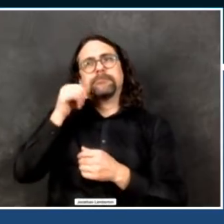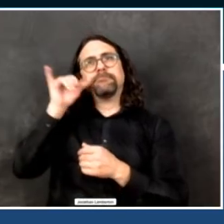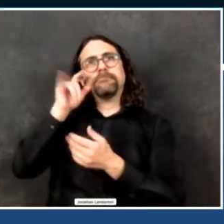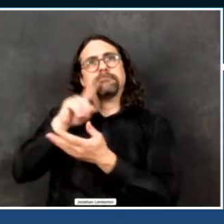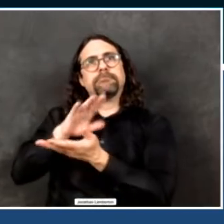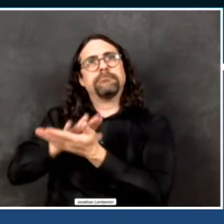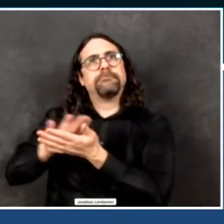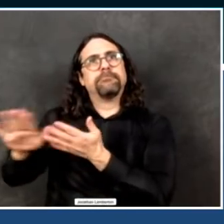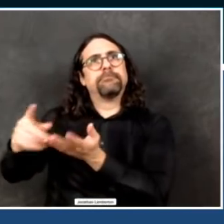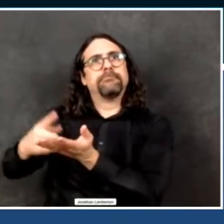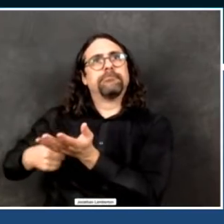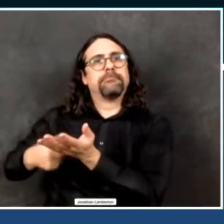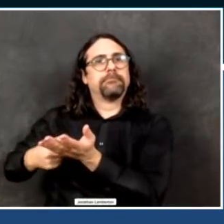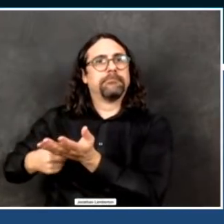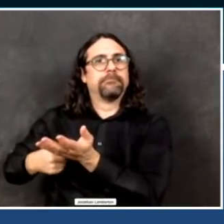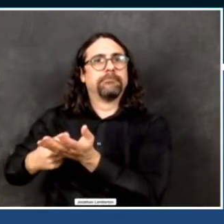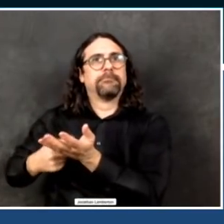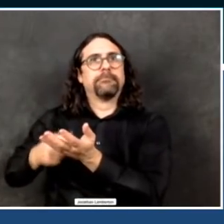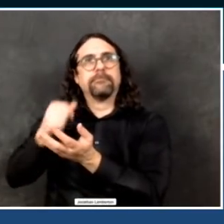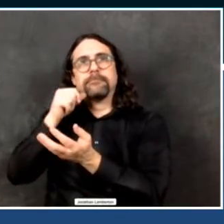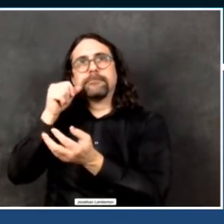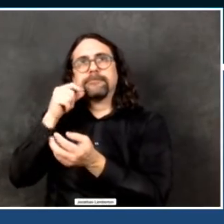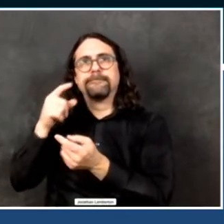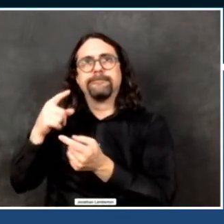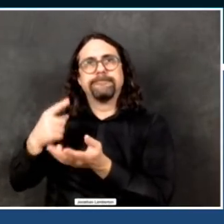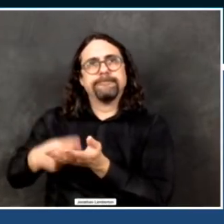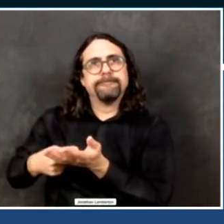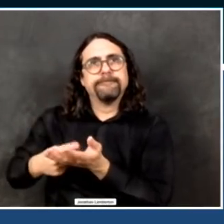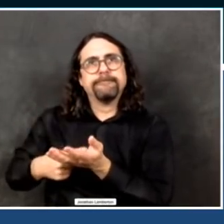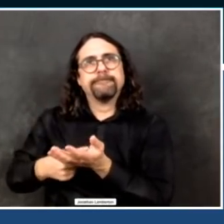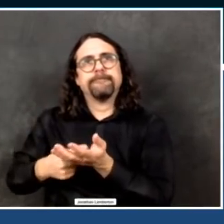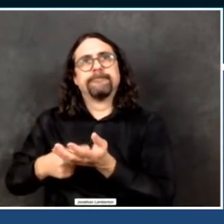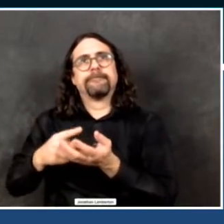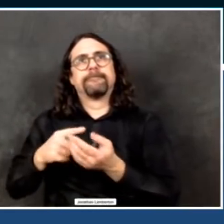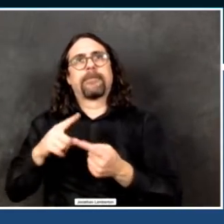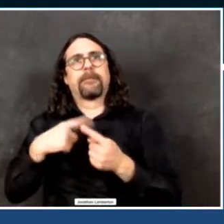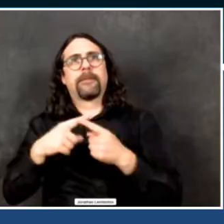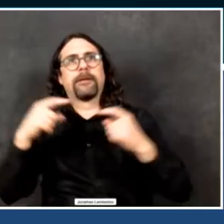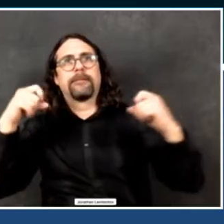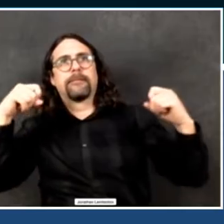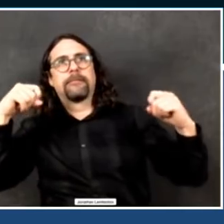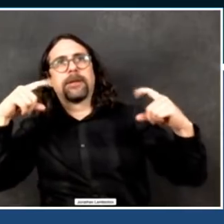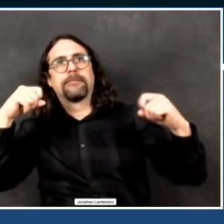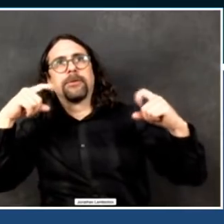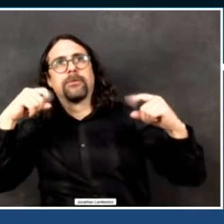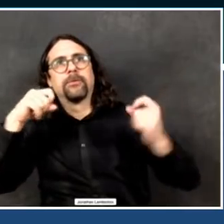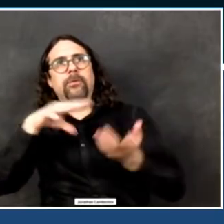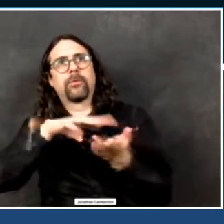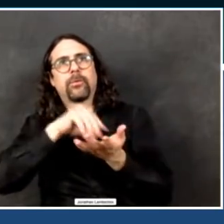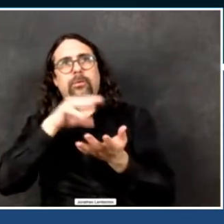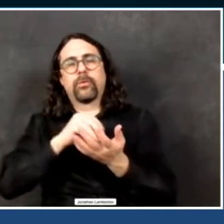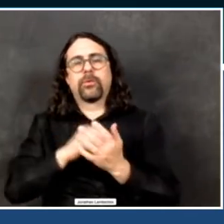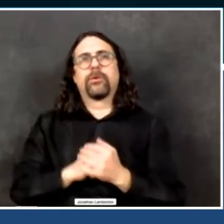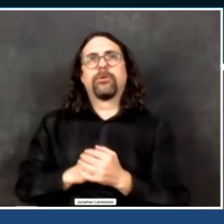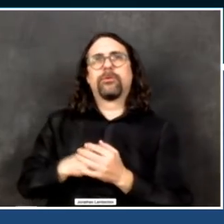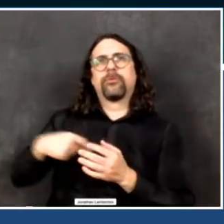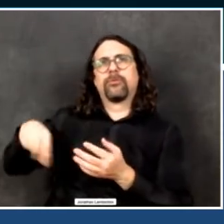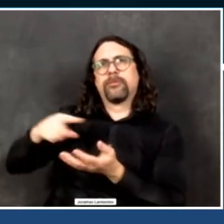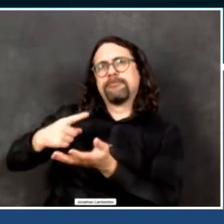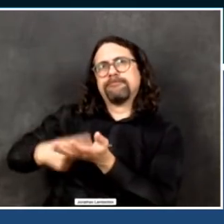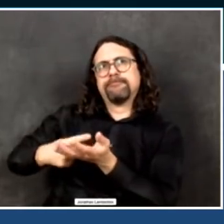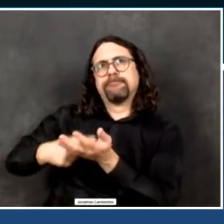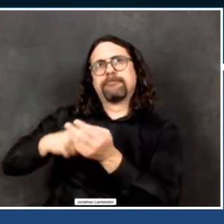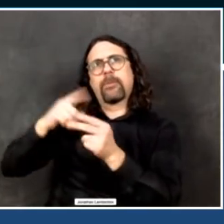that decision to know that we could keep supporting our kids. And we laid out a 5-point plan of the ways we're going to support